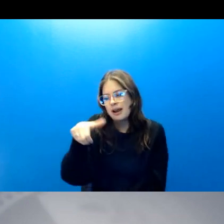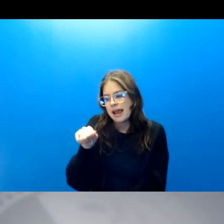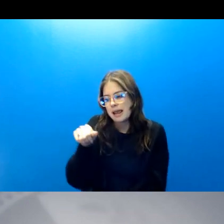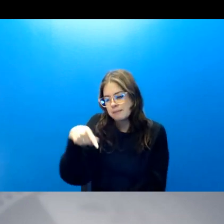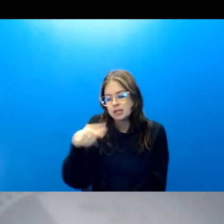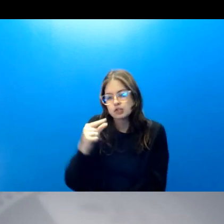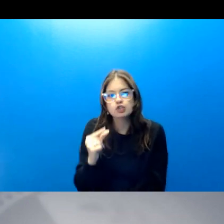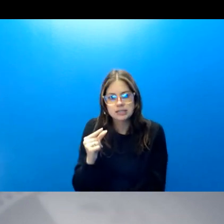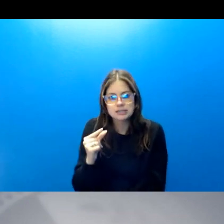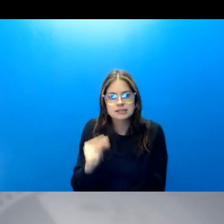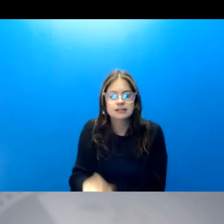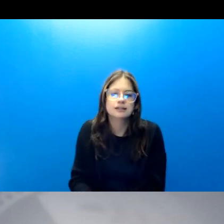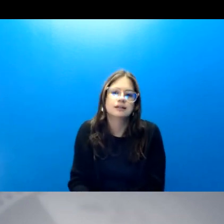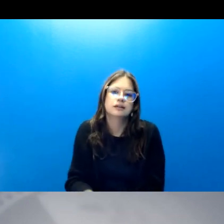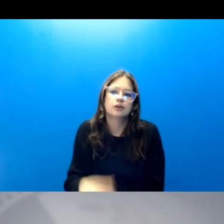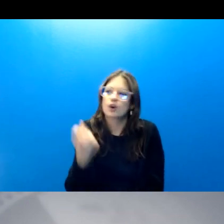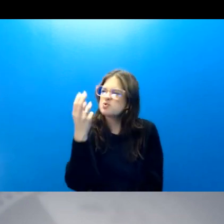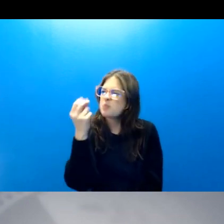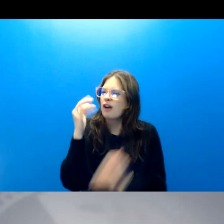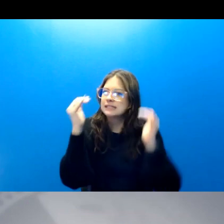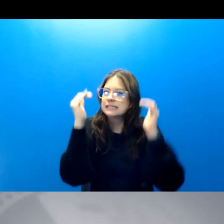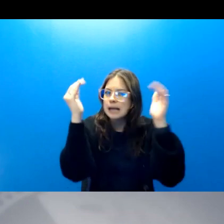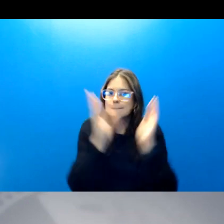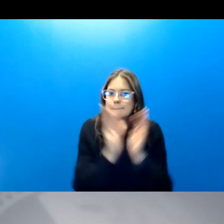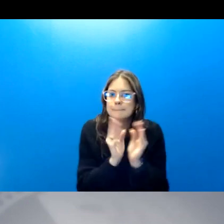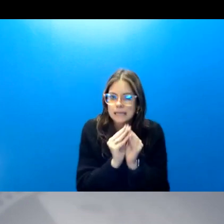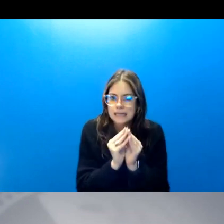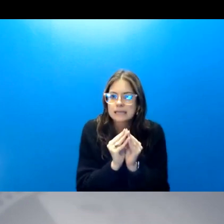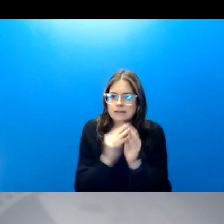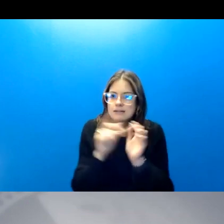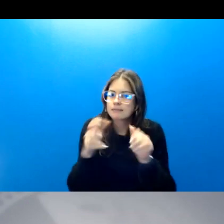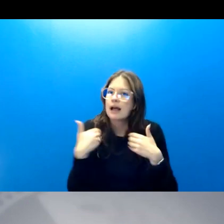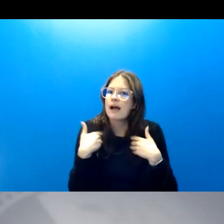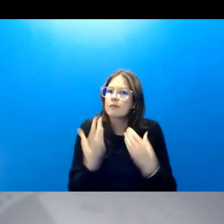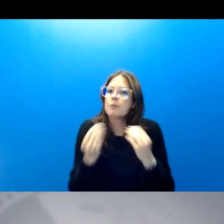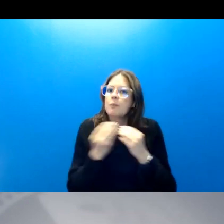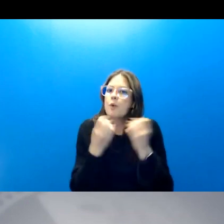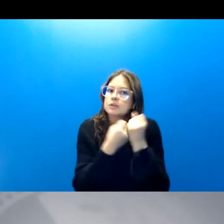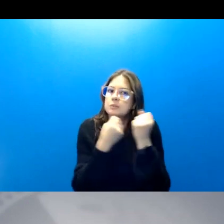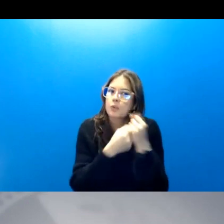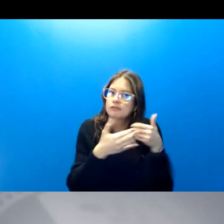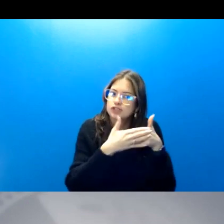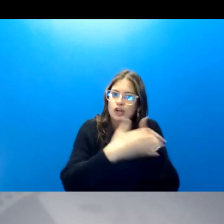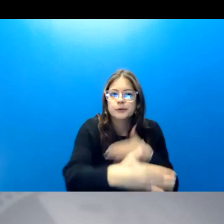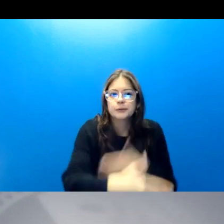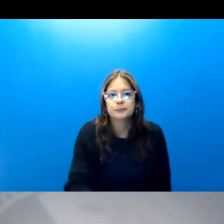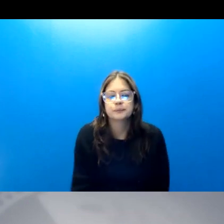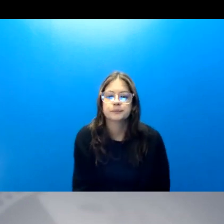or 12-step meetings where they can have some kind of a support for ongoing recovery.